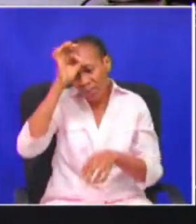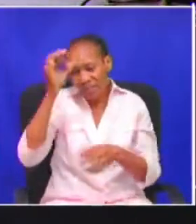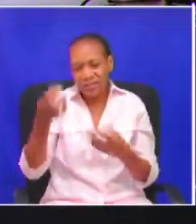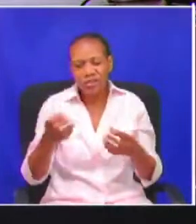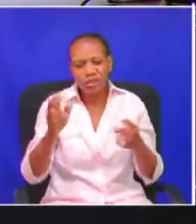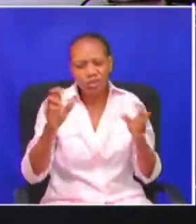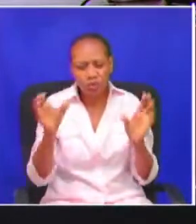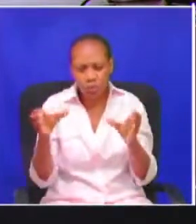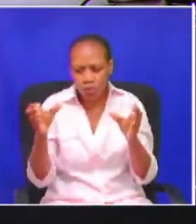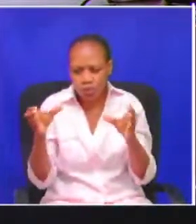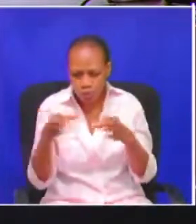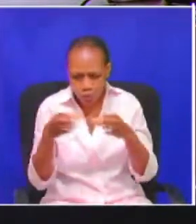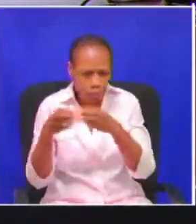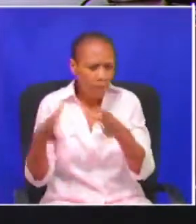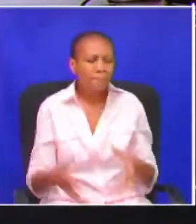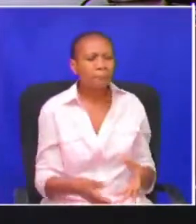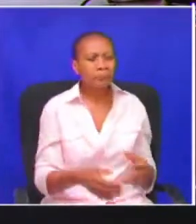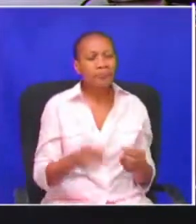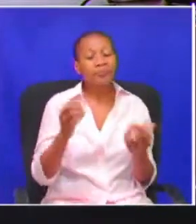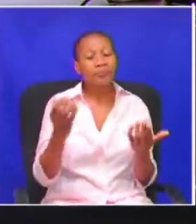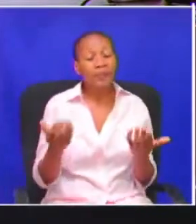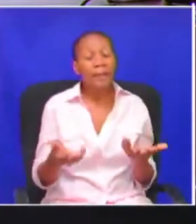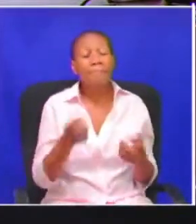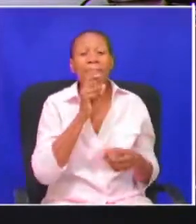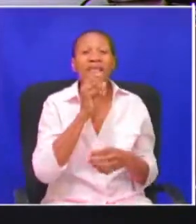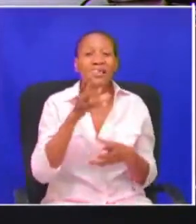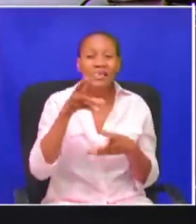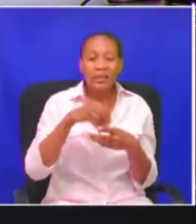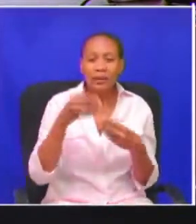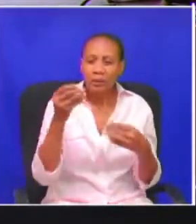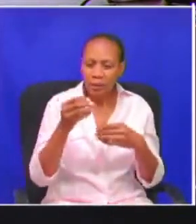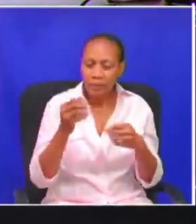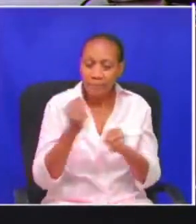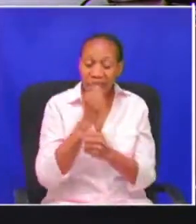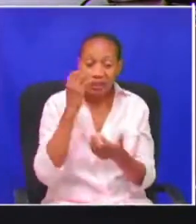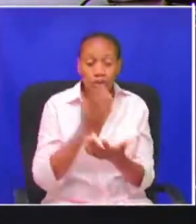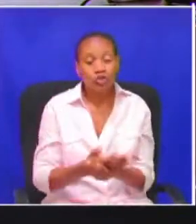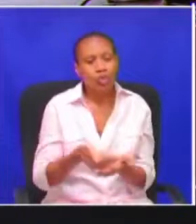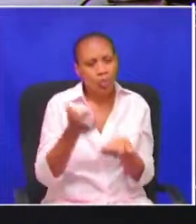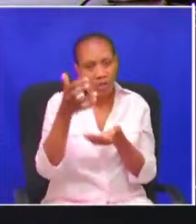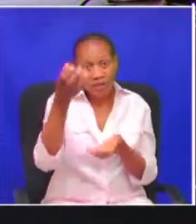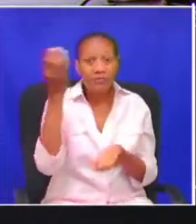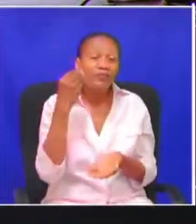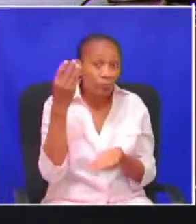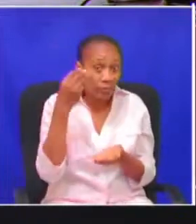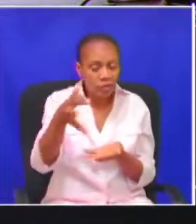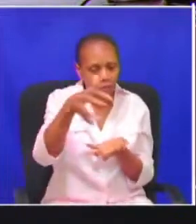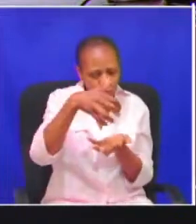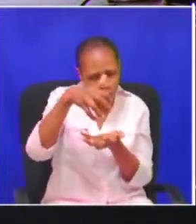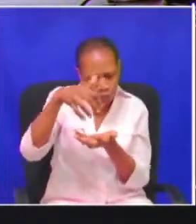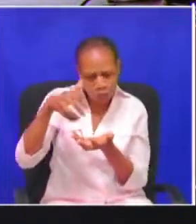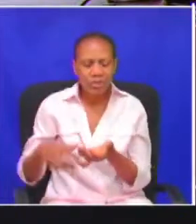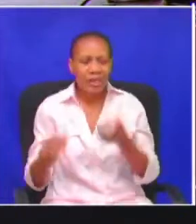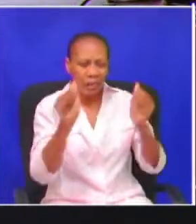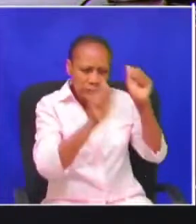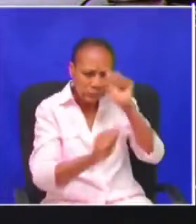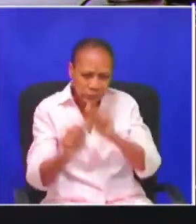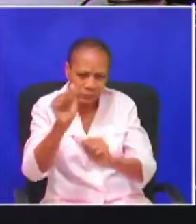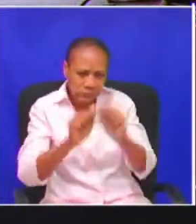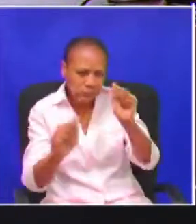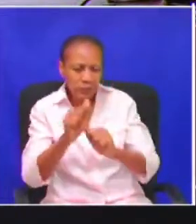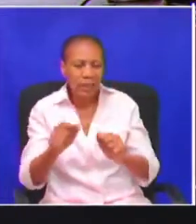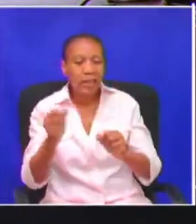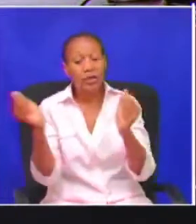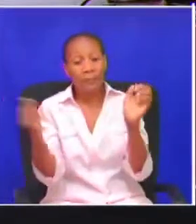intelligence capability. This involves strengthening intelligence collection, analysis, and dissemination